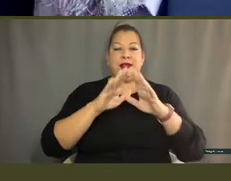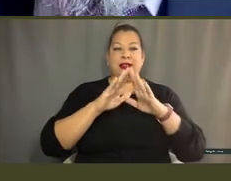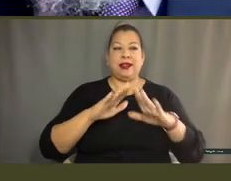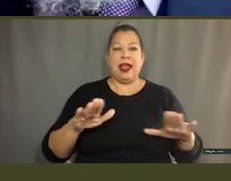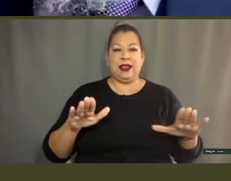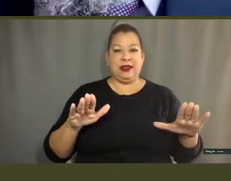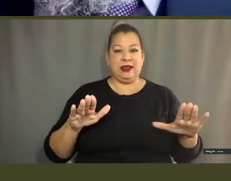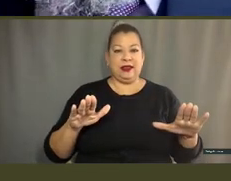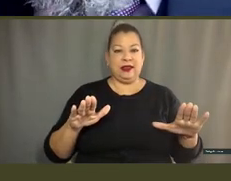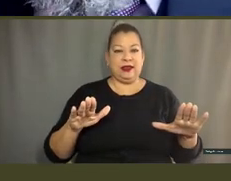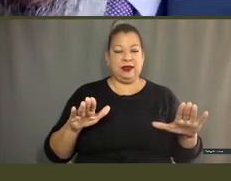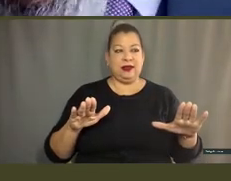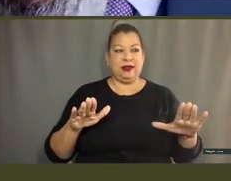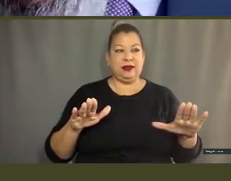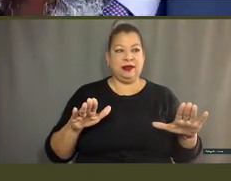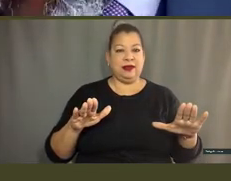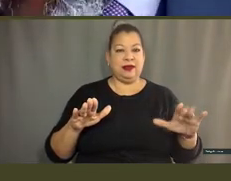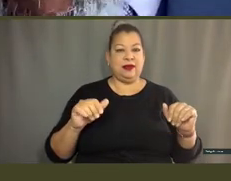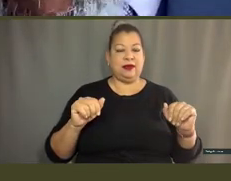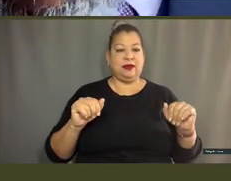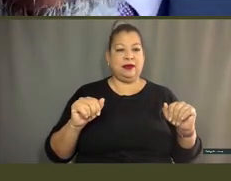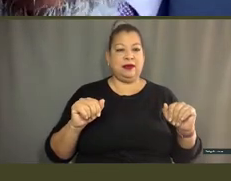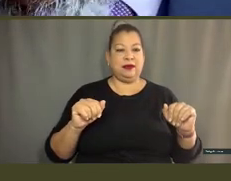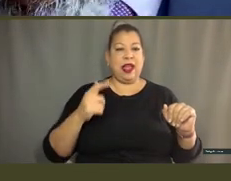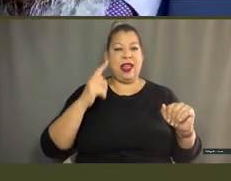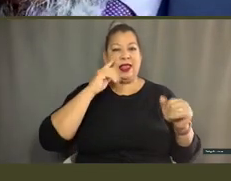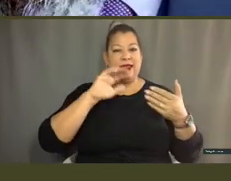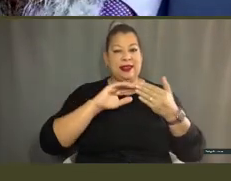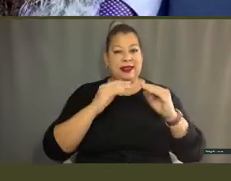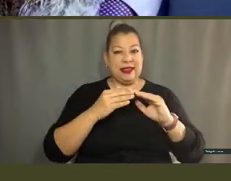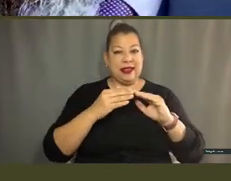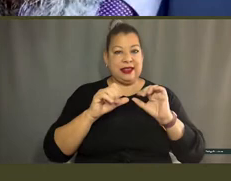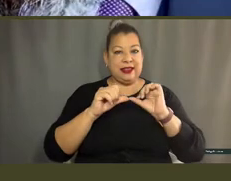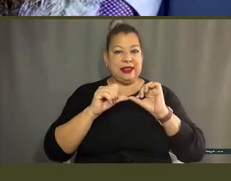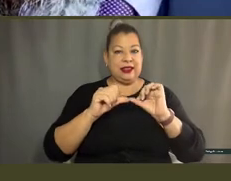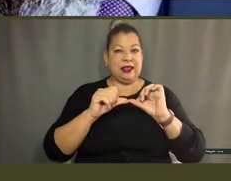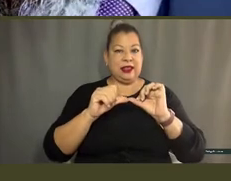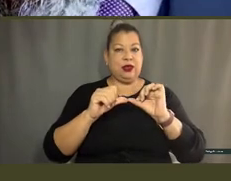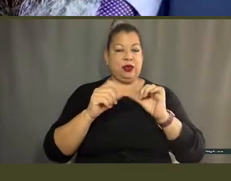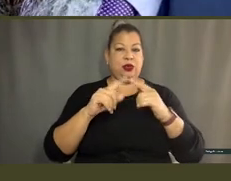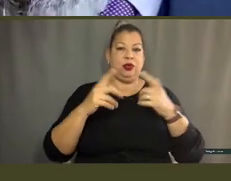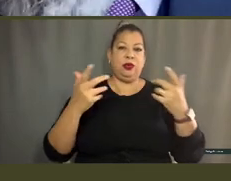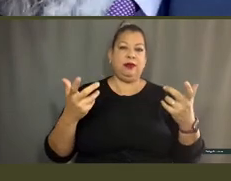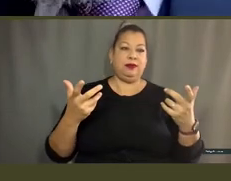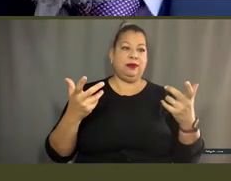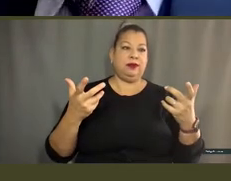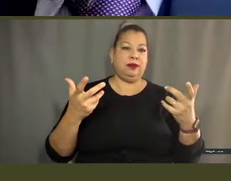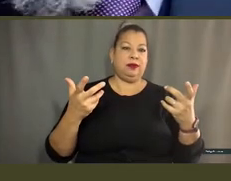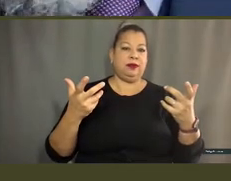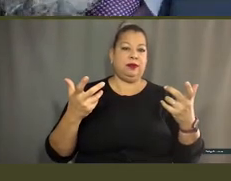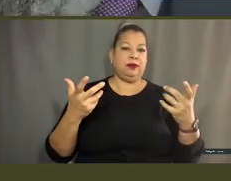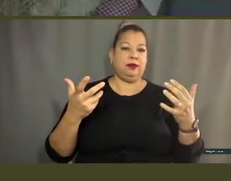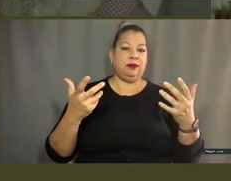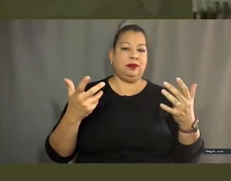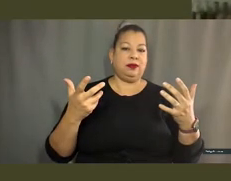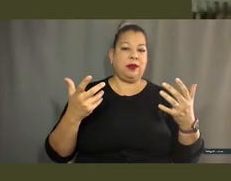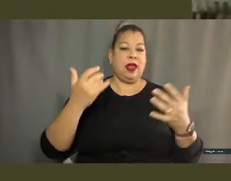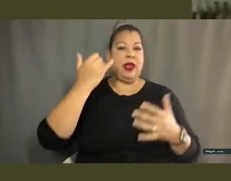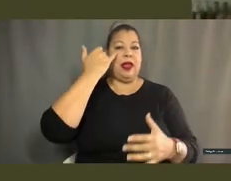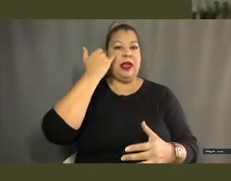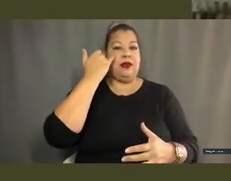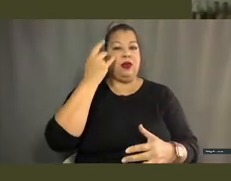Yes. I think citizens continue to sort of raise voice. I mean, you know, if you look at Saudi Arabia, you know, it took 30